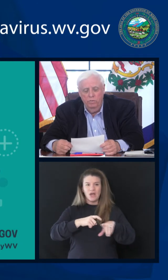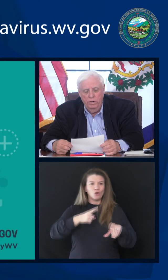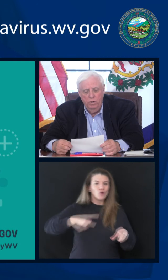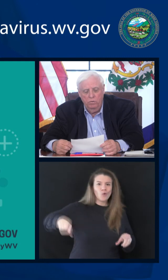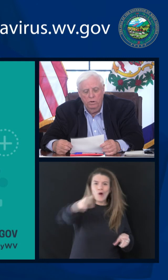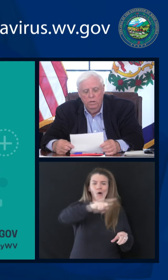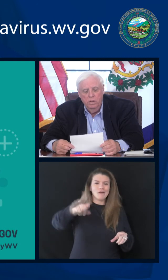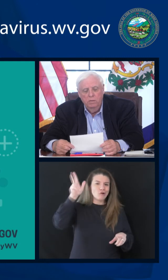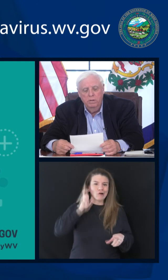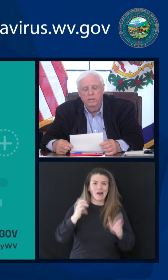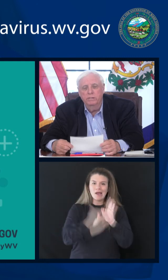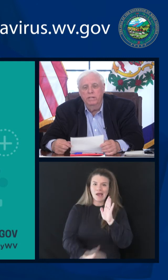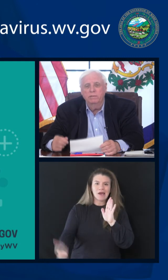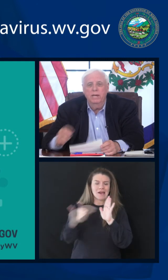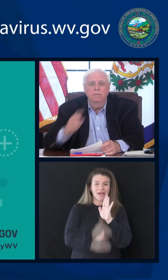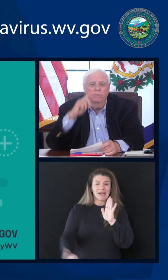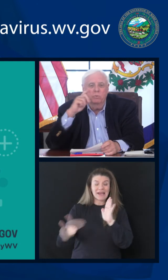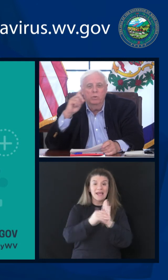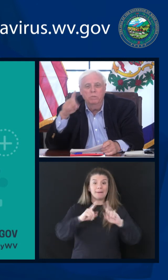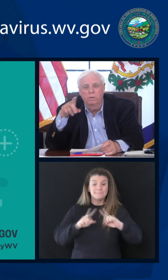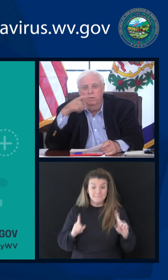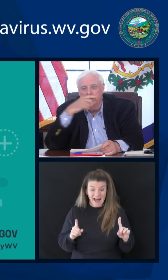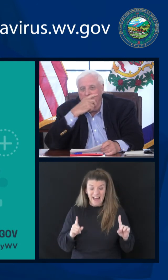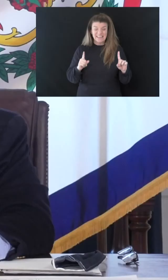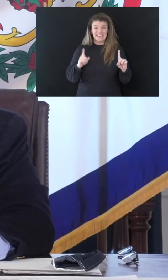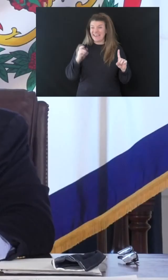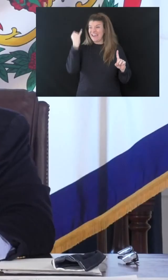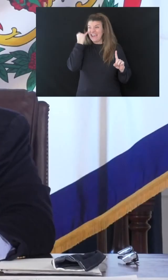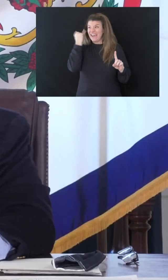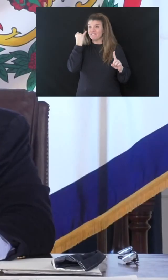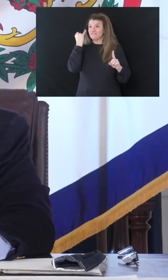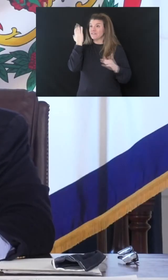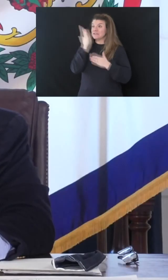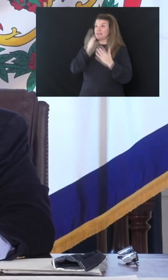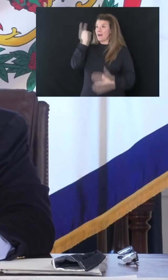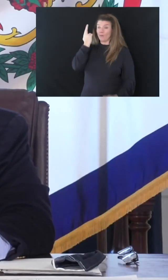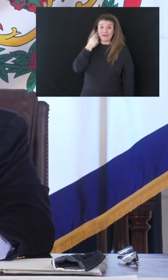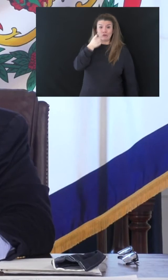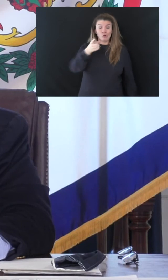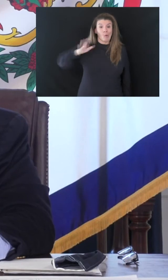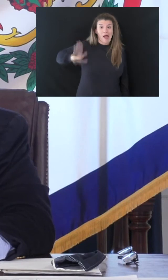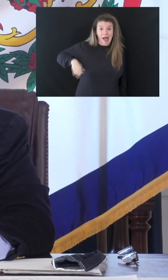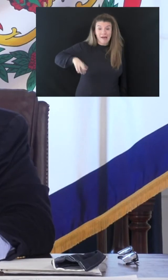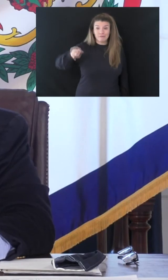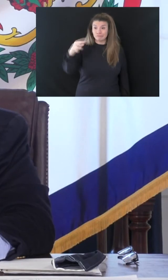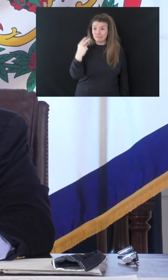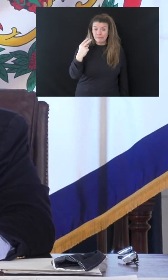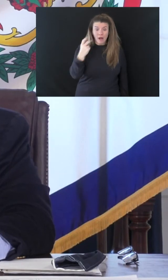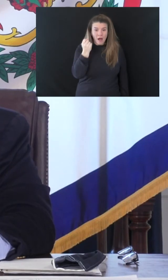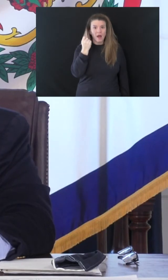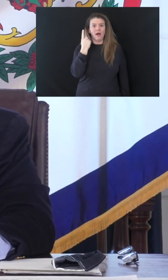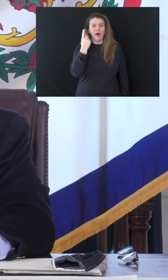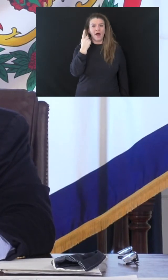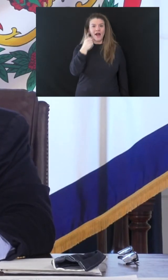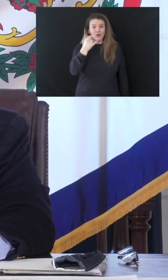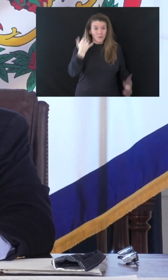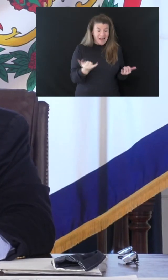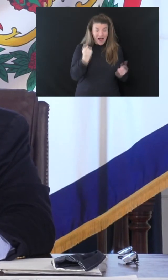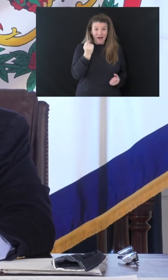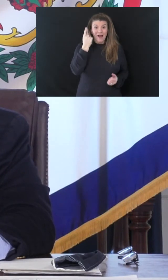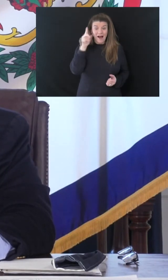over and over, but at the same time, if there's one person that hadn't heard it that just really touches, if you